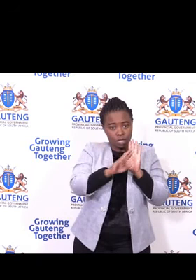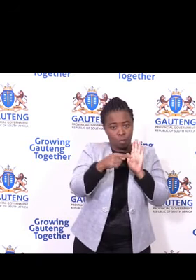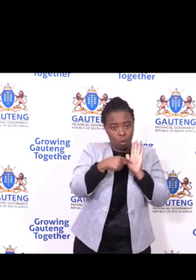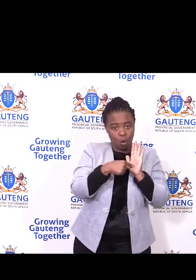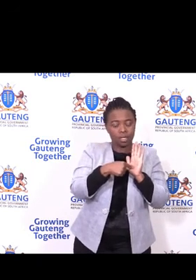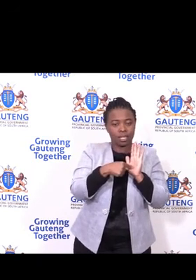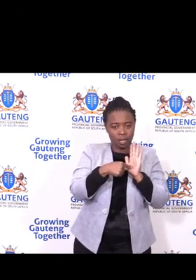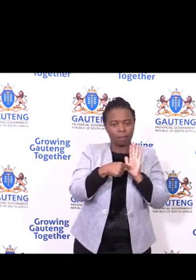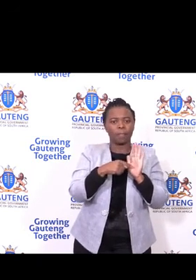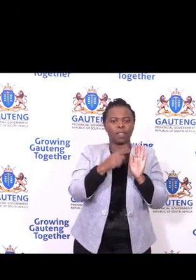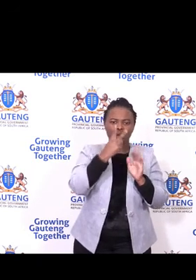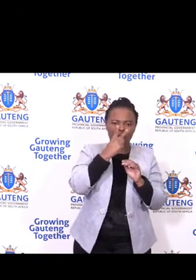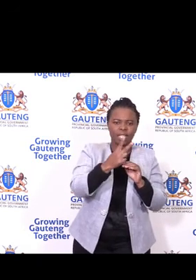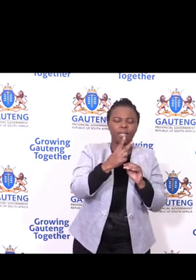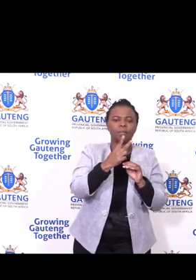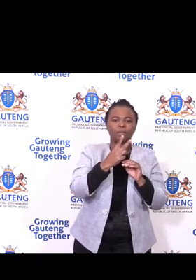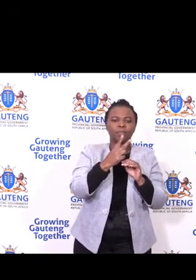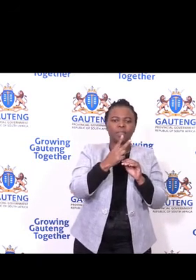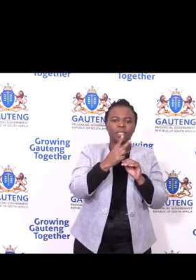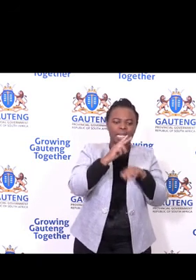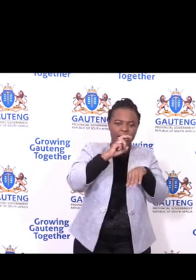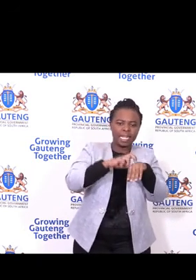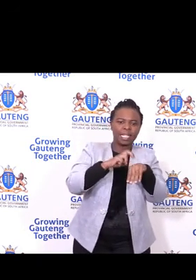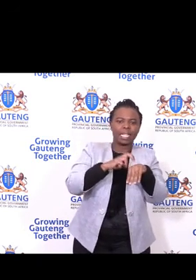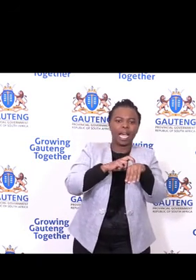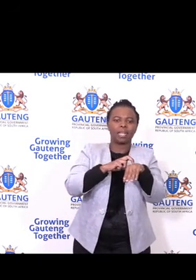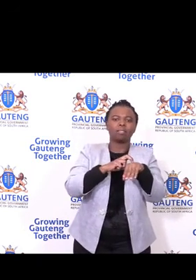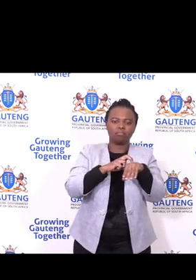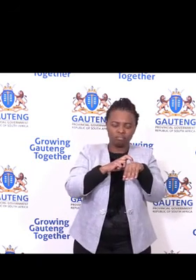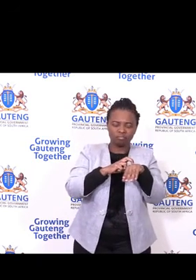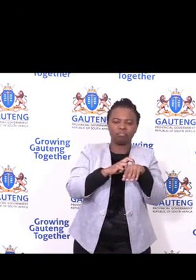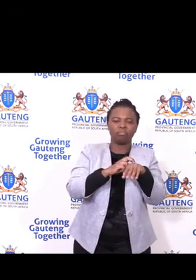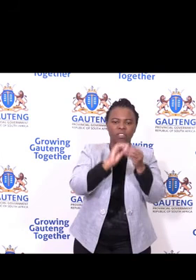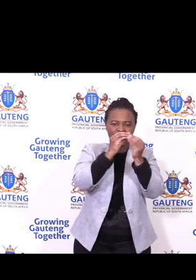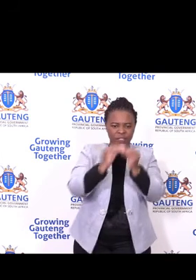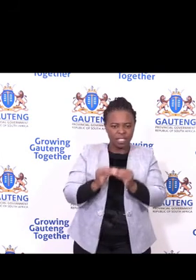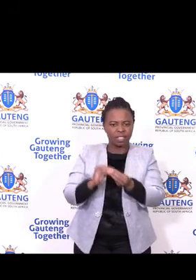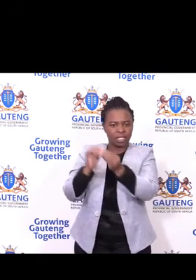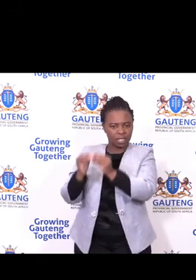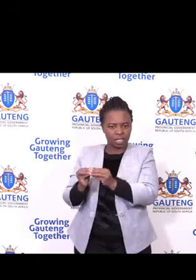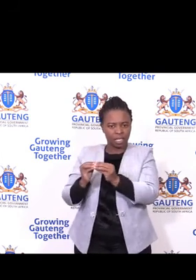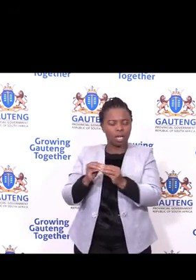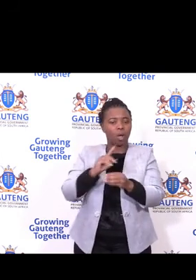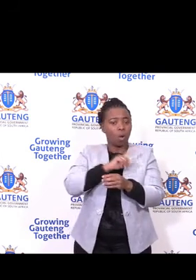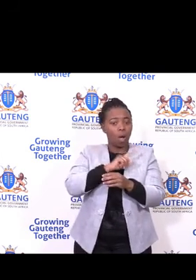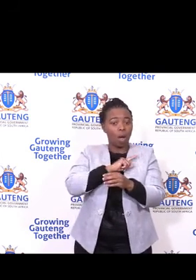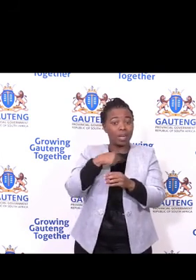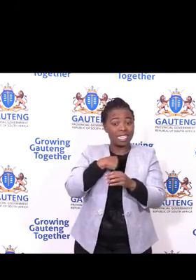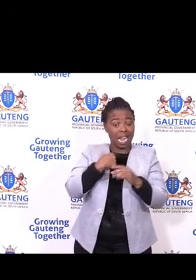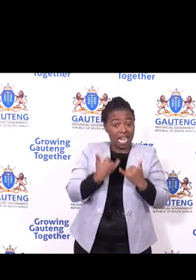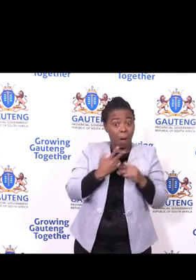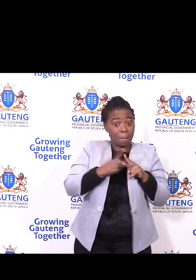all necessary measures that we're implementing currently. As I've said to you, that we are not now planning for anything, we are now